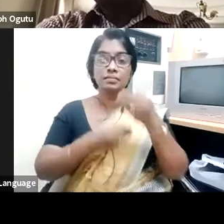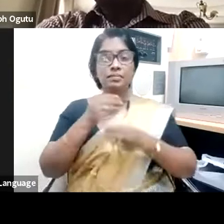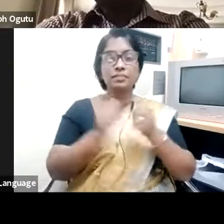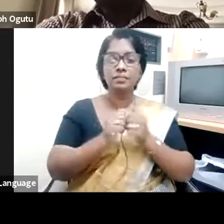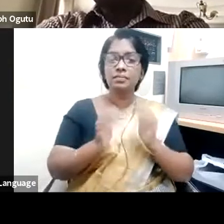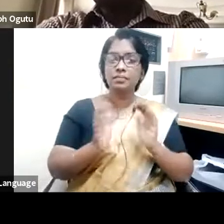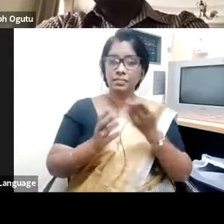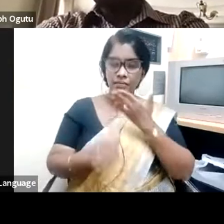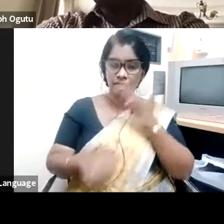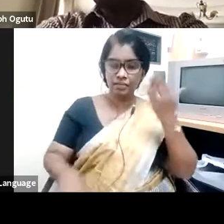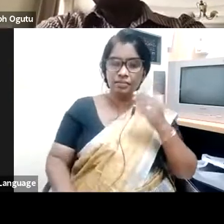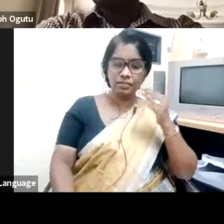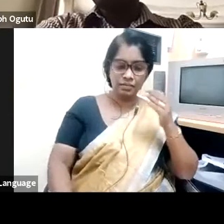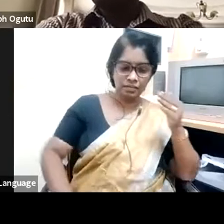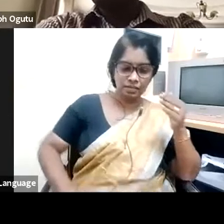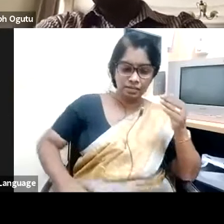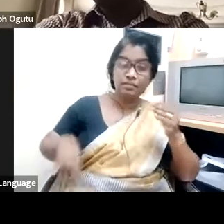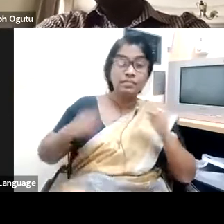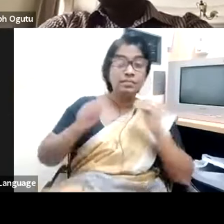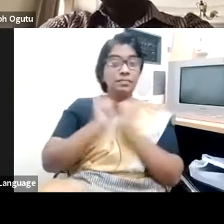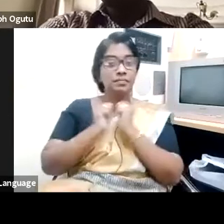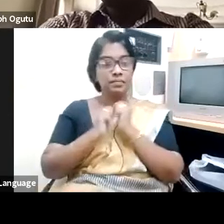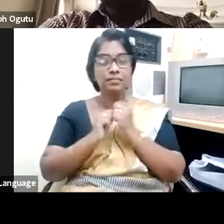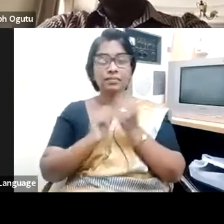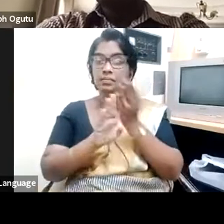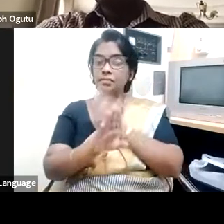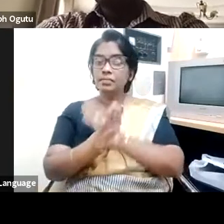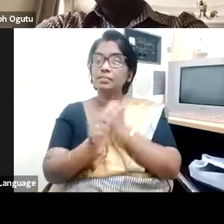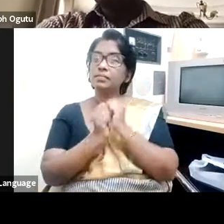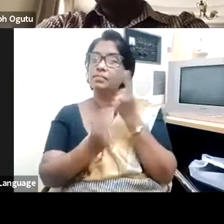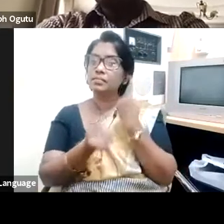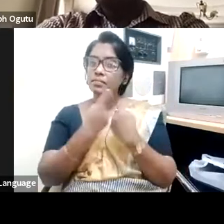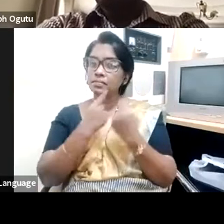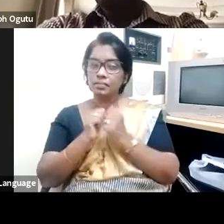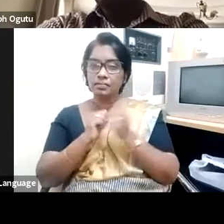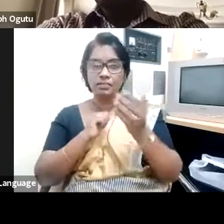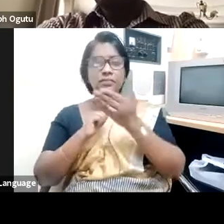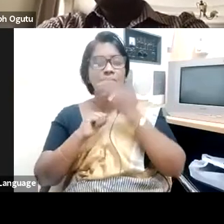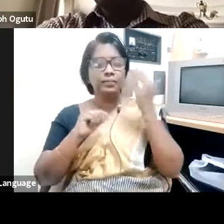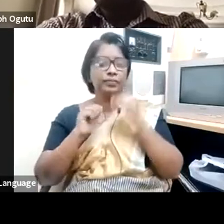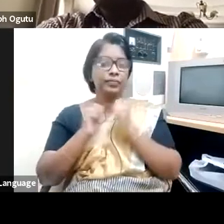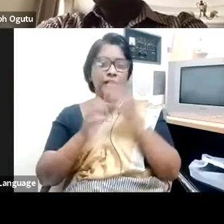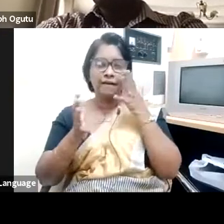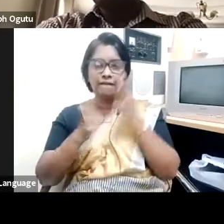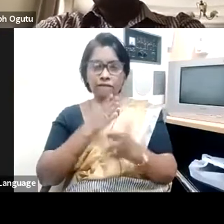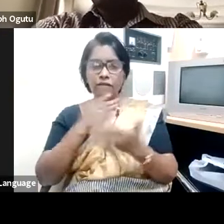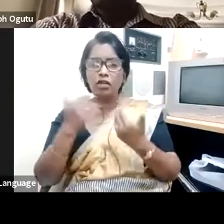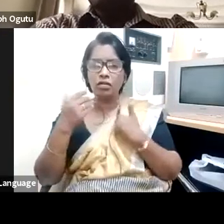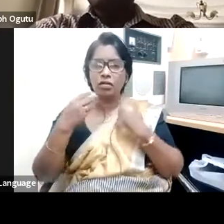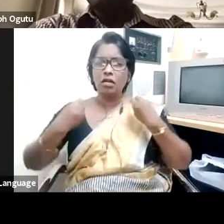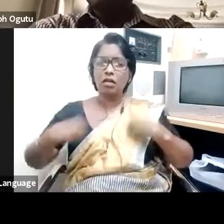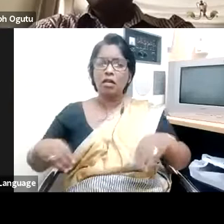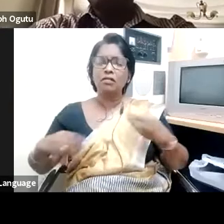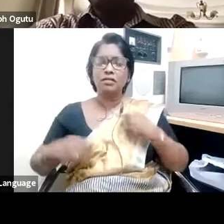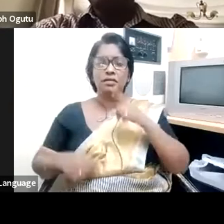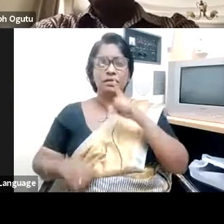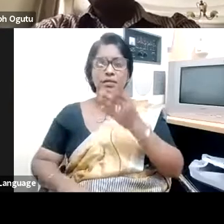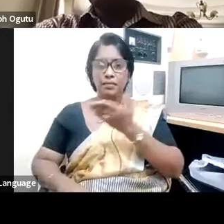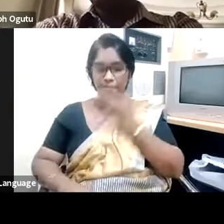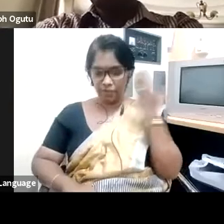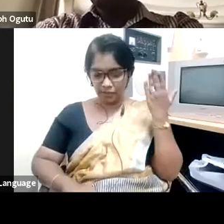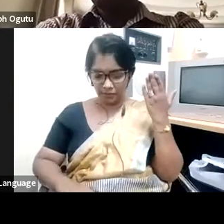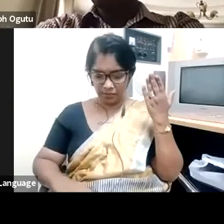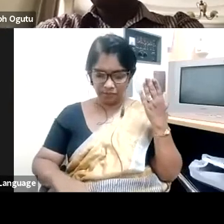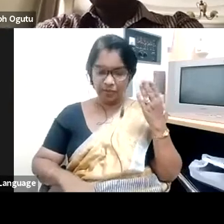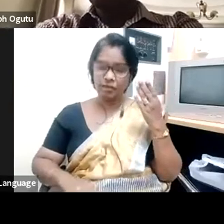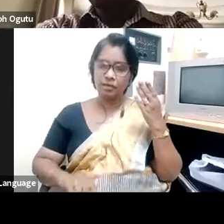predictability, and then when something goes wrong, we deem it to be a failure, which it may be. But I think another thing, I'm just trying to